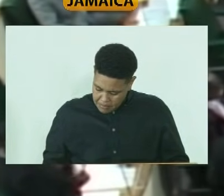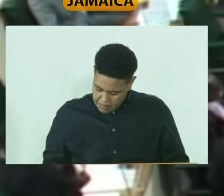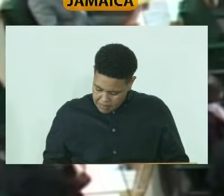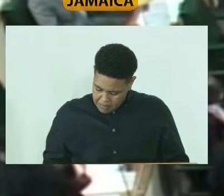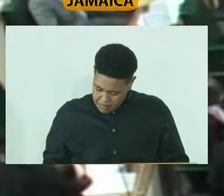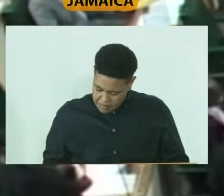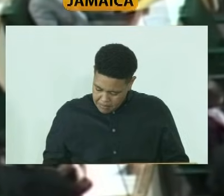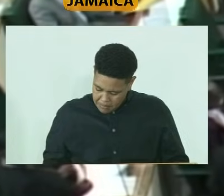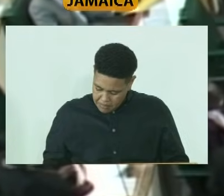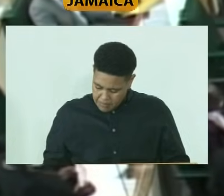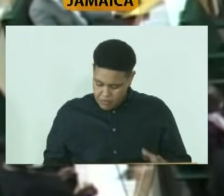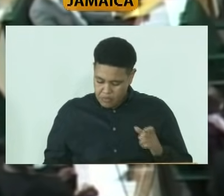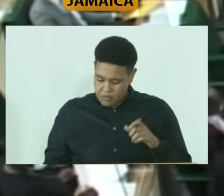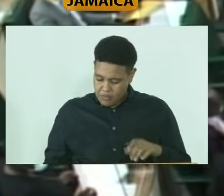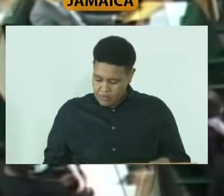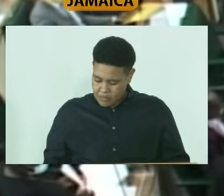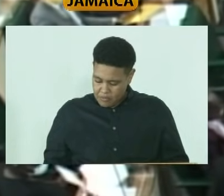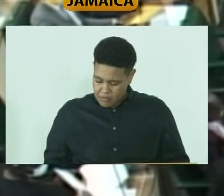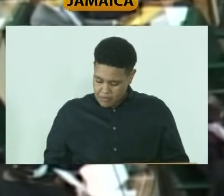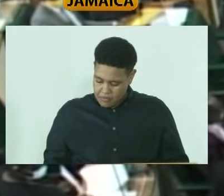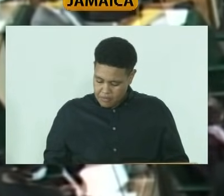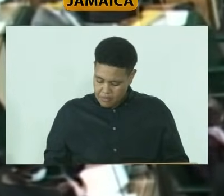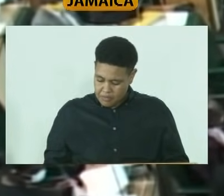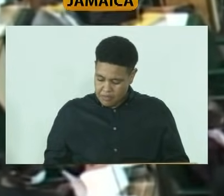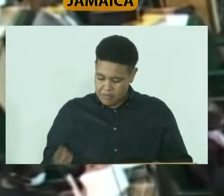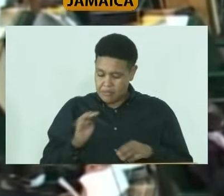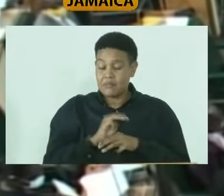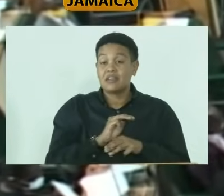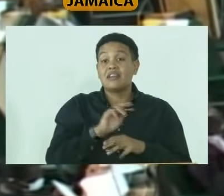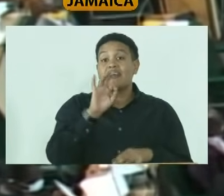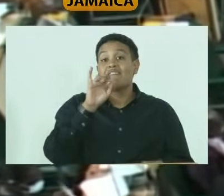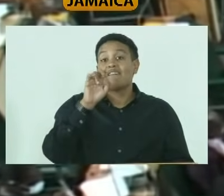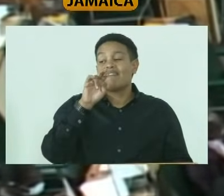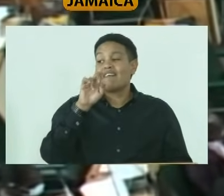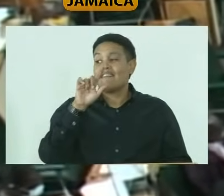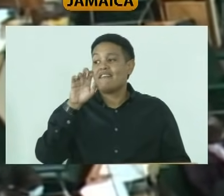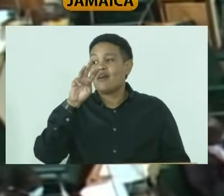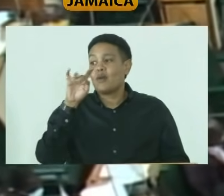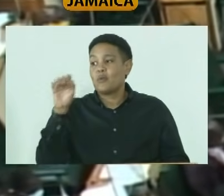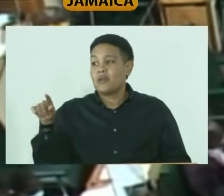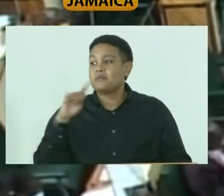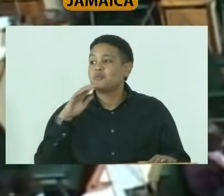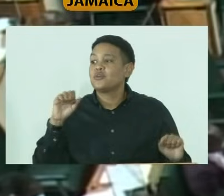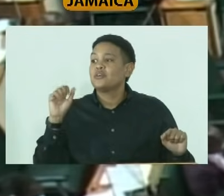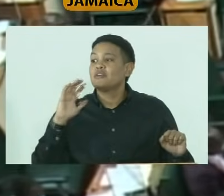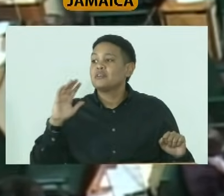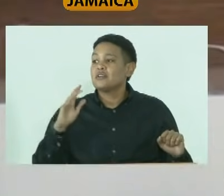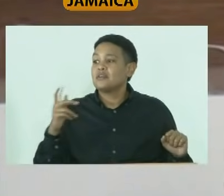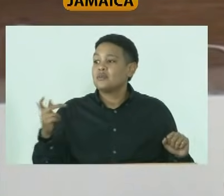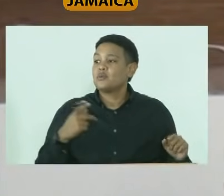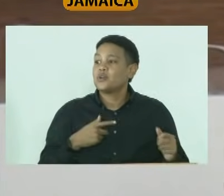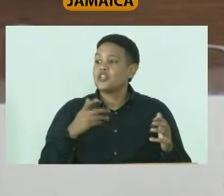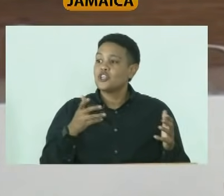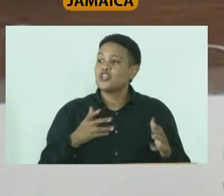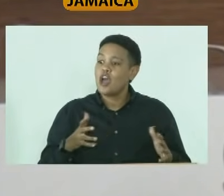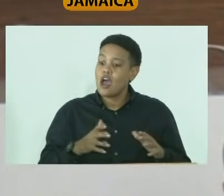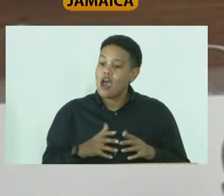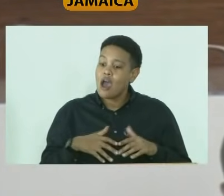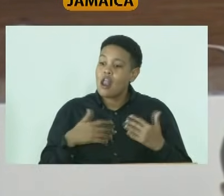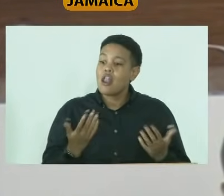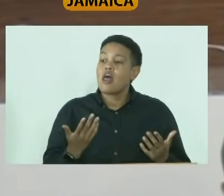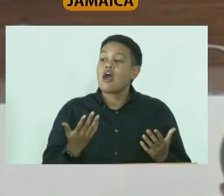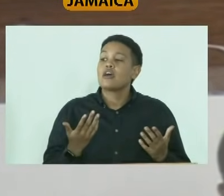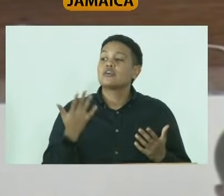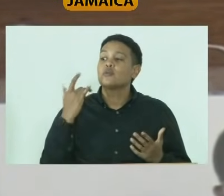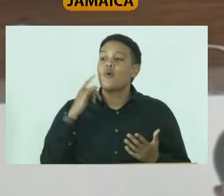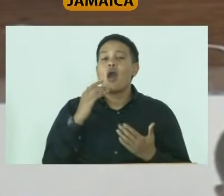We meet and talk, I think maybe almost as much as how we speak with our wives and husbands because of the importance